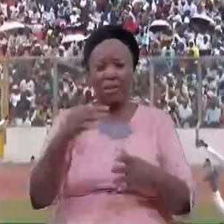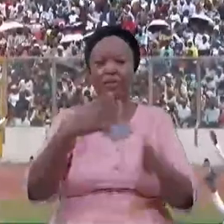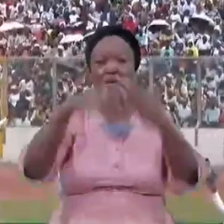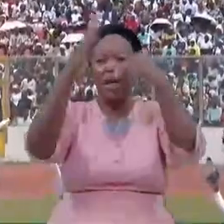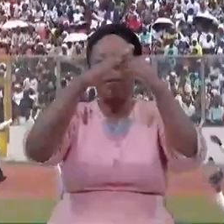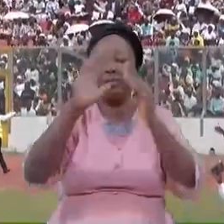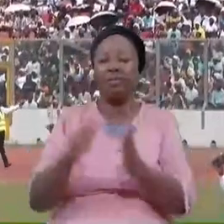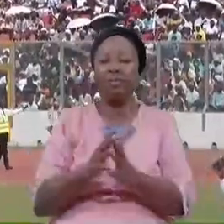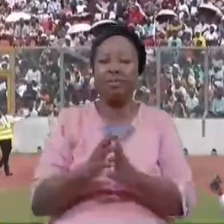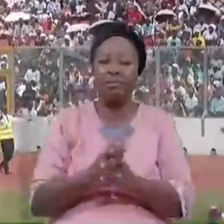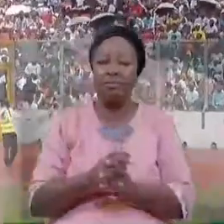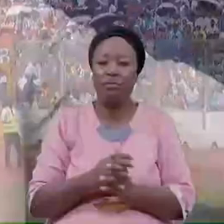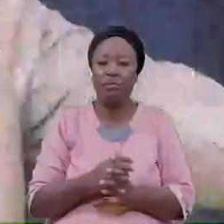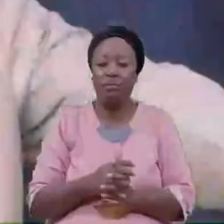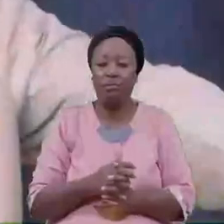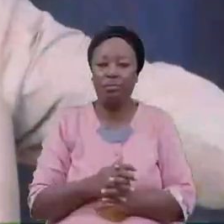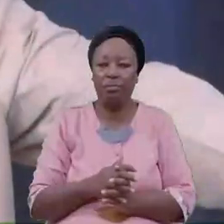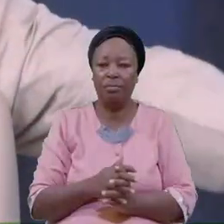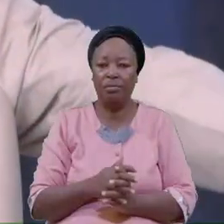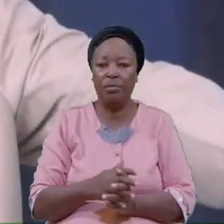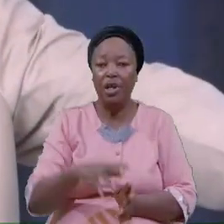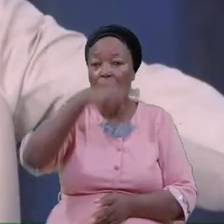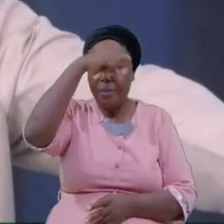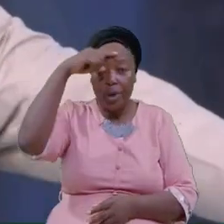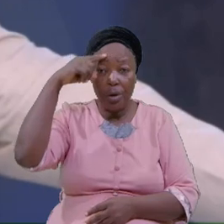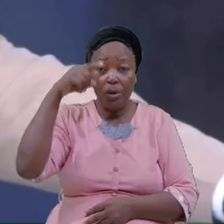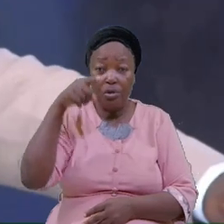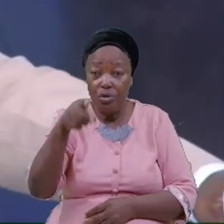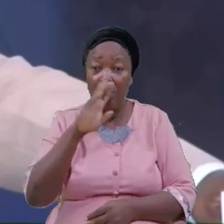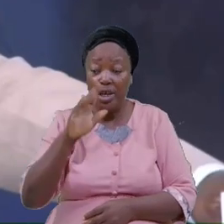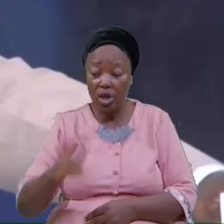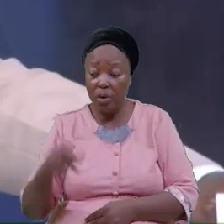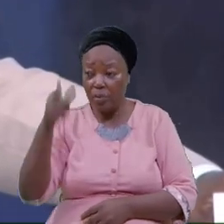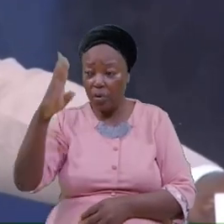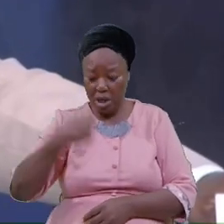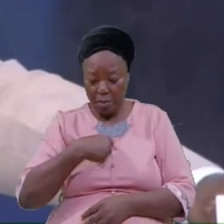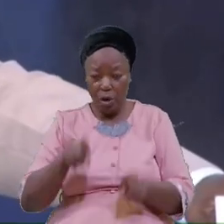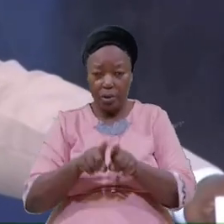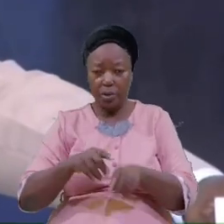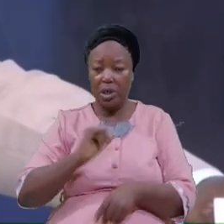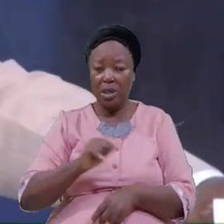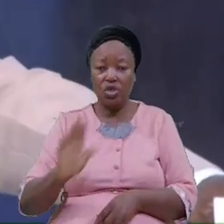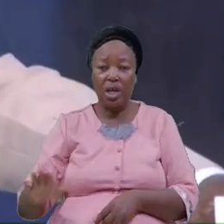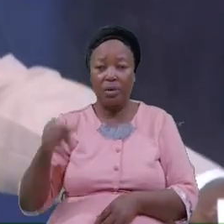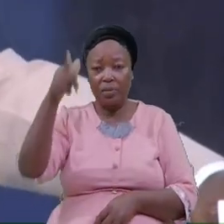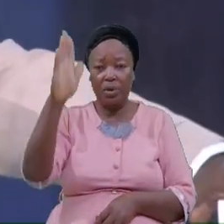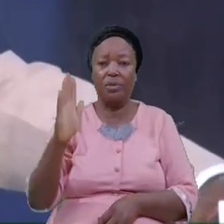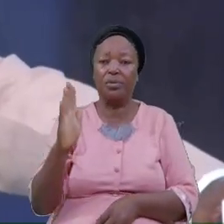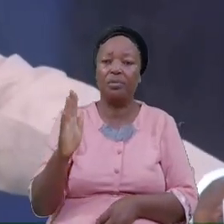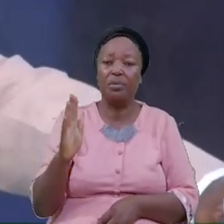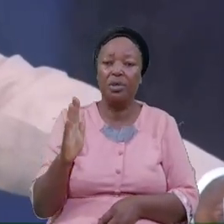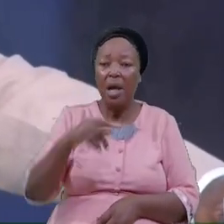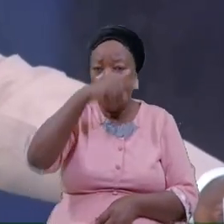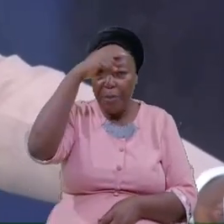ciel. Because I'm a child of God. I'm a child Parce of que vous God. Êtes enfant de Dieu, je suis enfant de Dieu. Because I